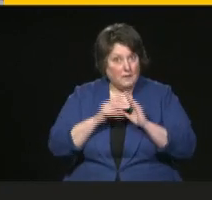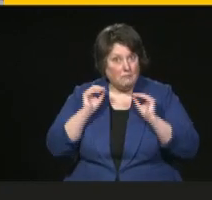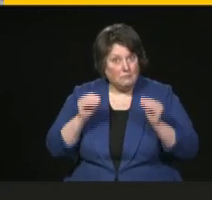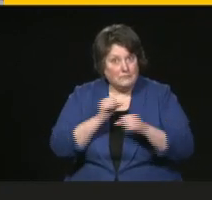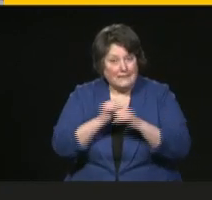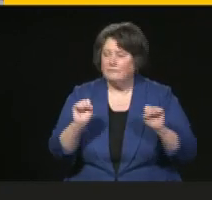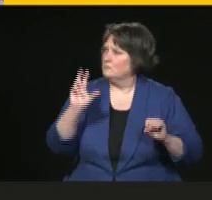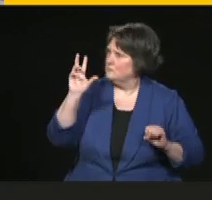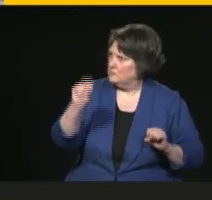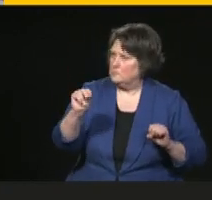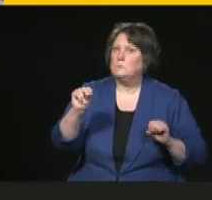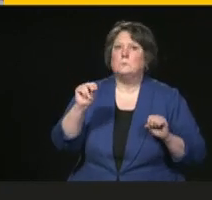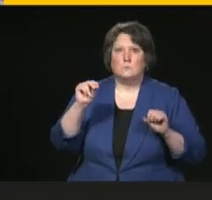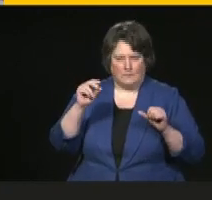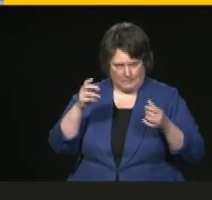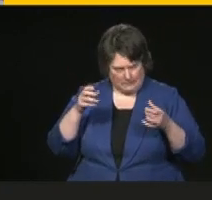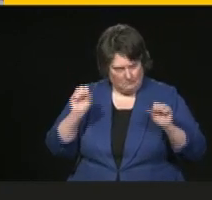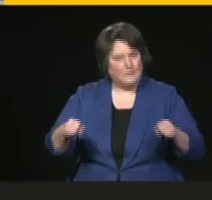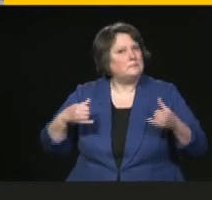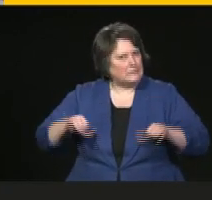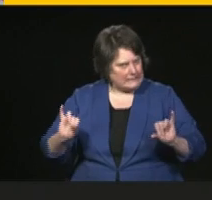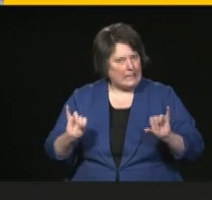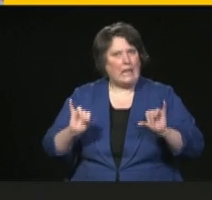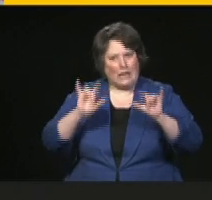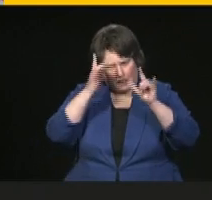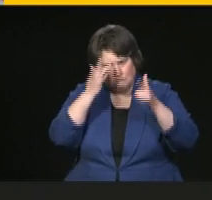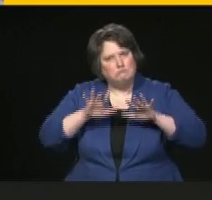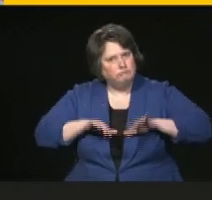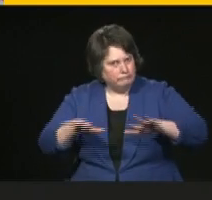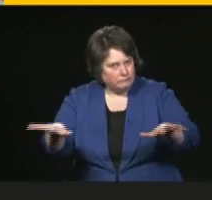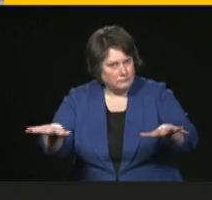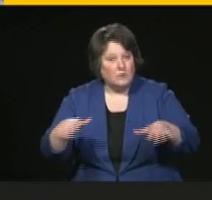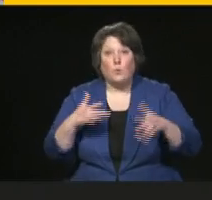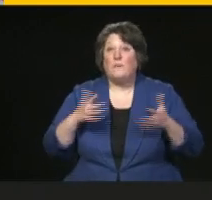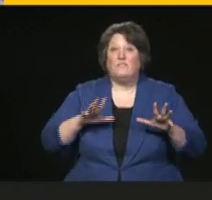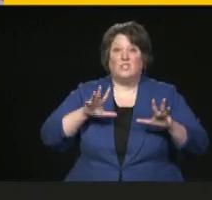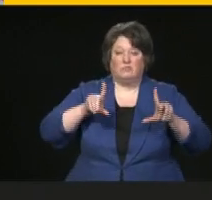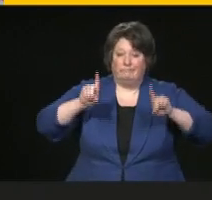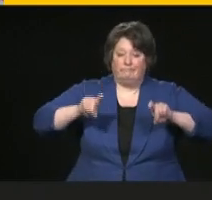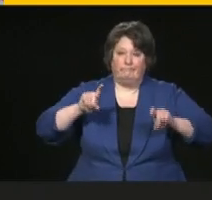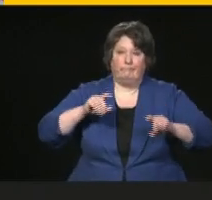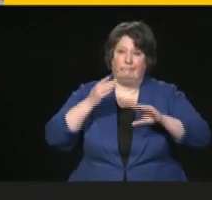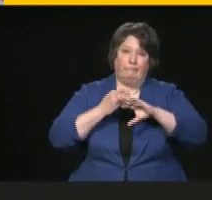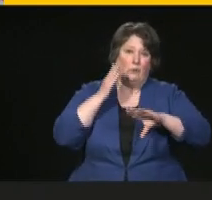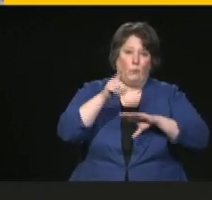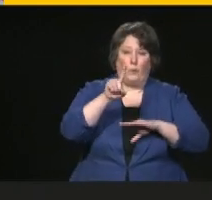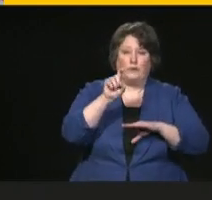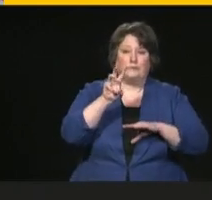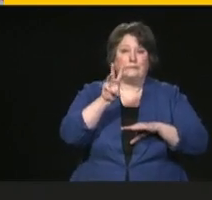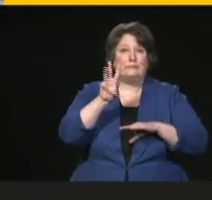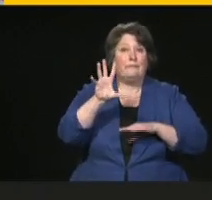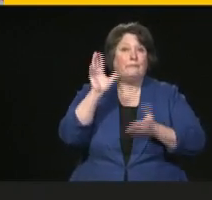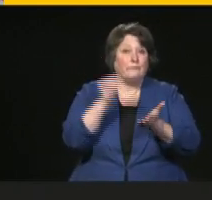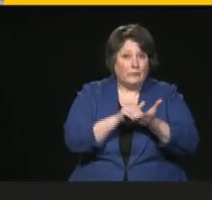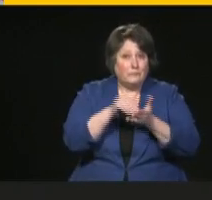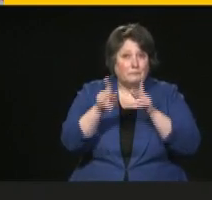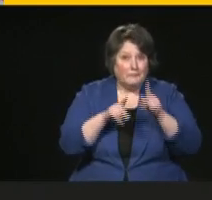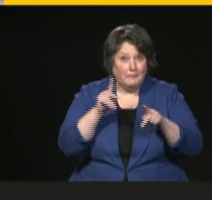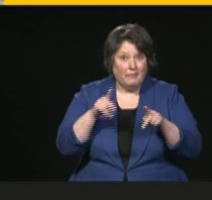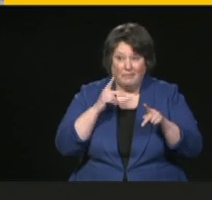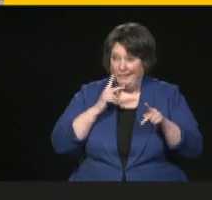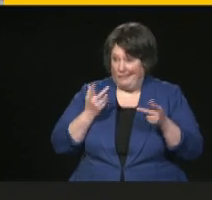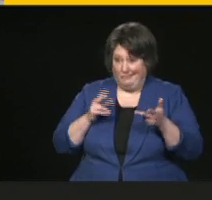happen. We have now tested over 165,000 people in Canada, which is more than 65,000 additional